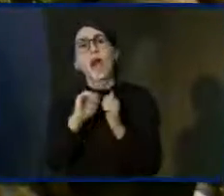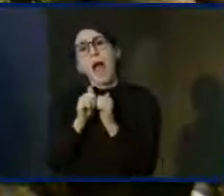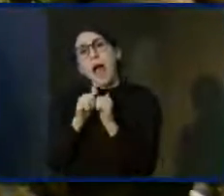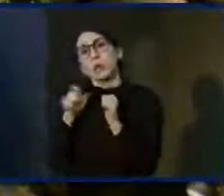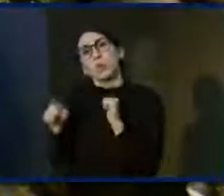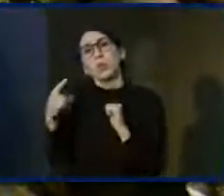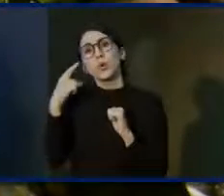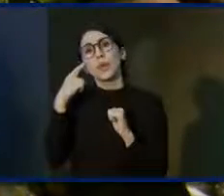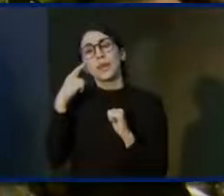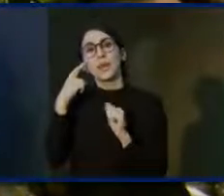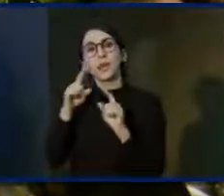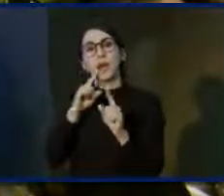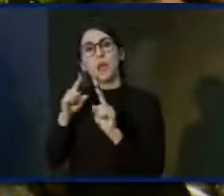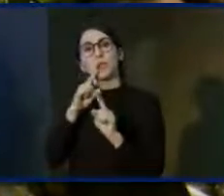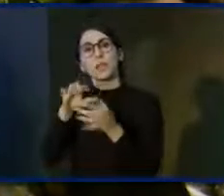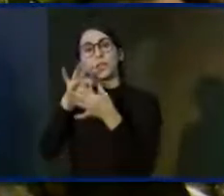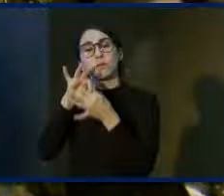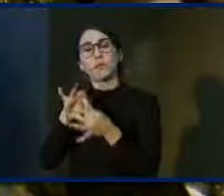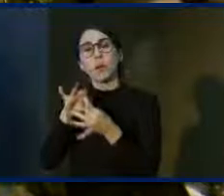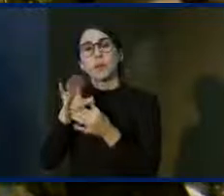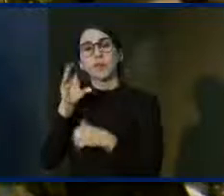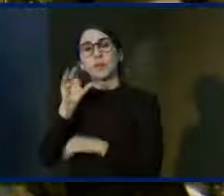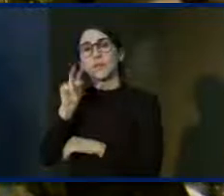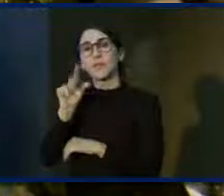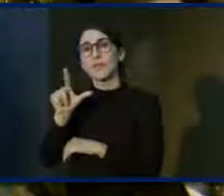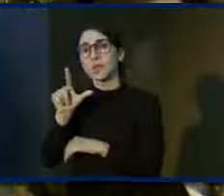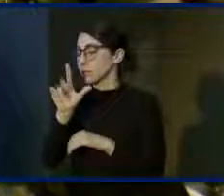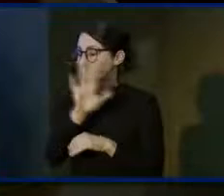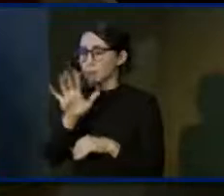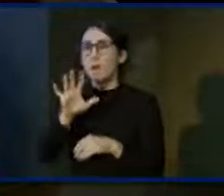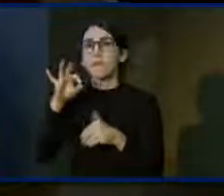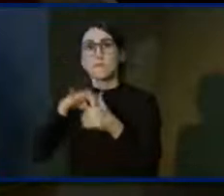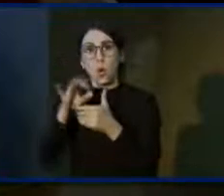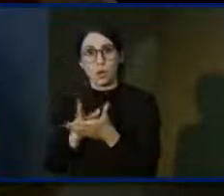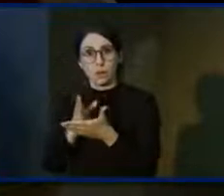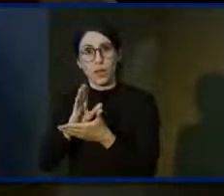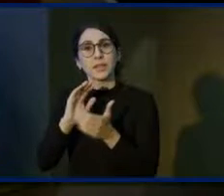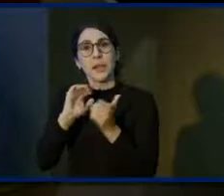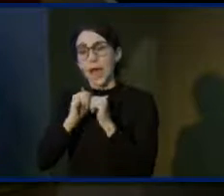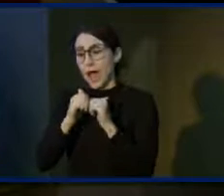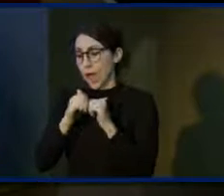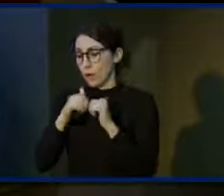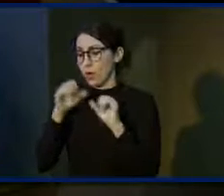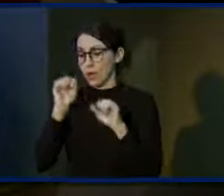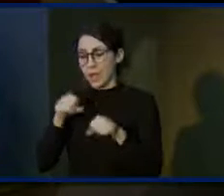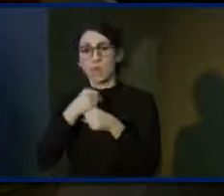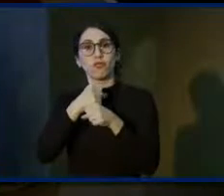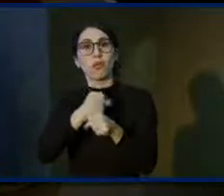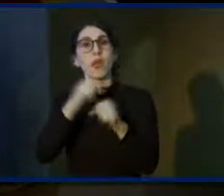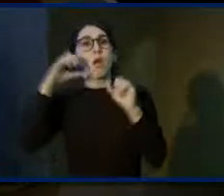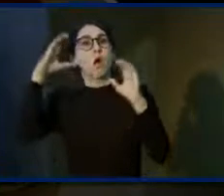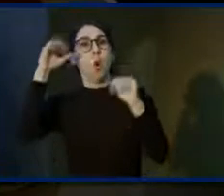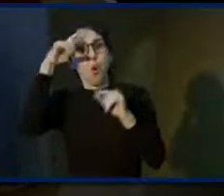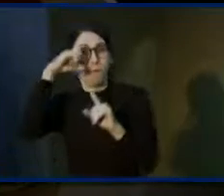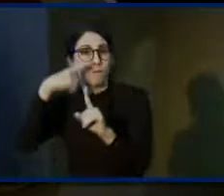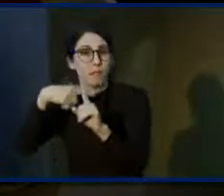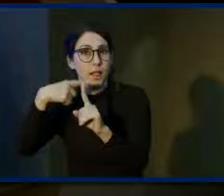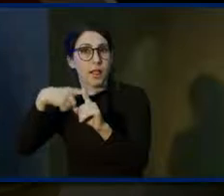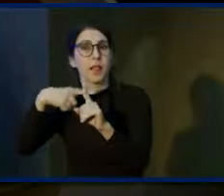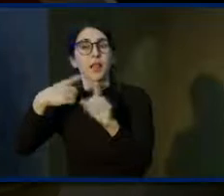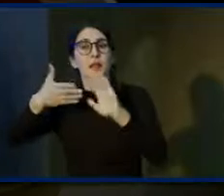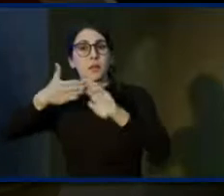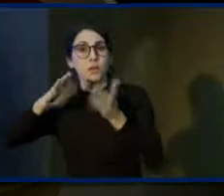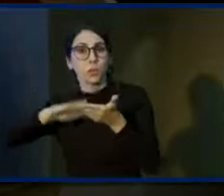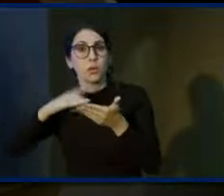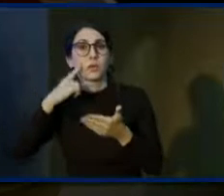surrounding voters' rights will help us create these happy, healthy, and most importantly, hopeful communities for young black